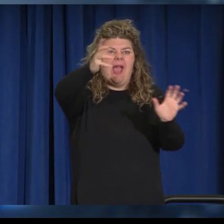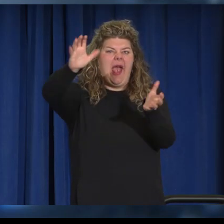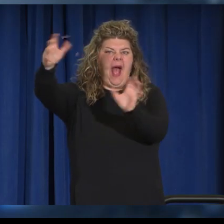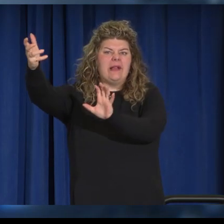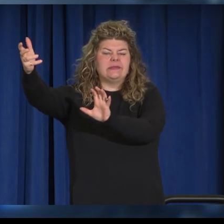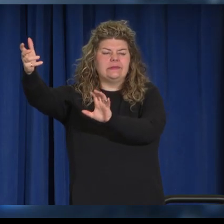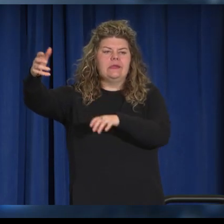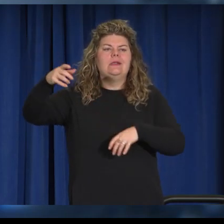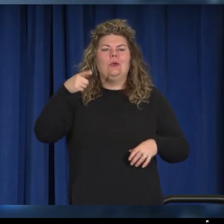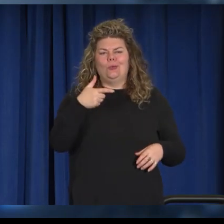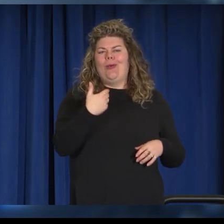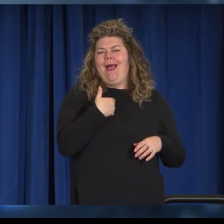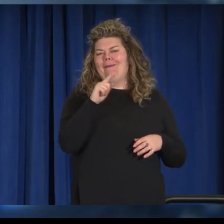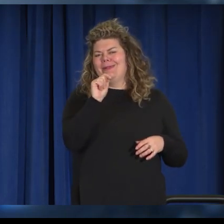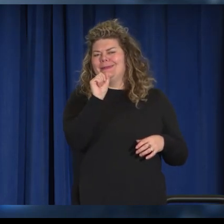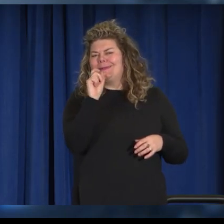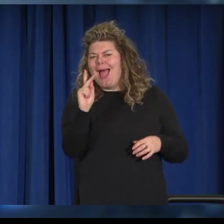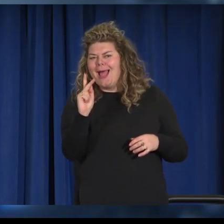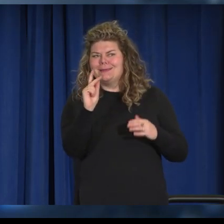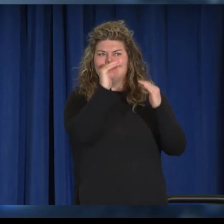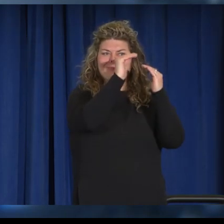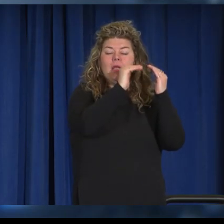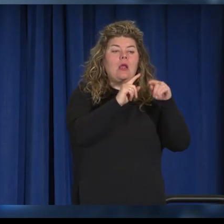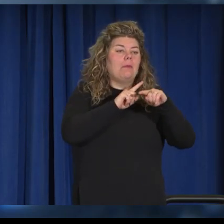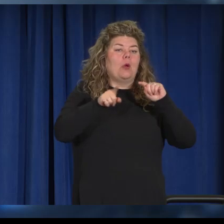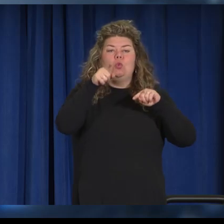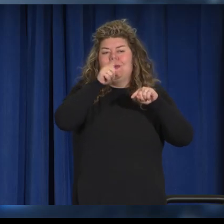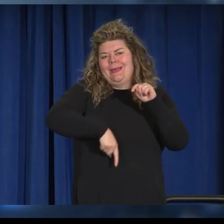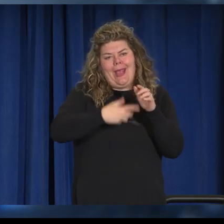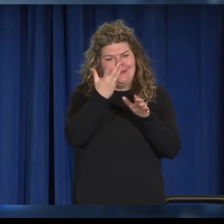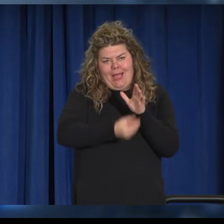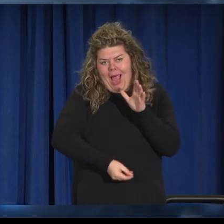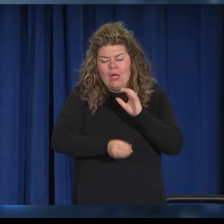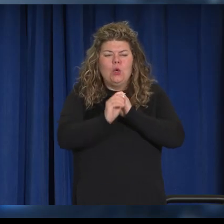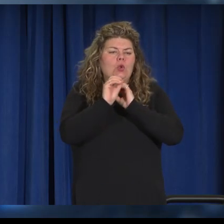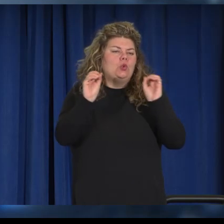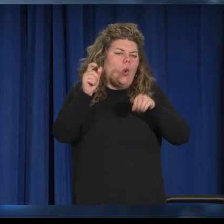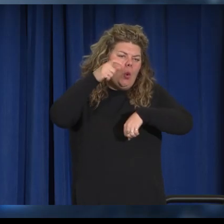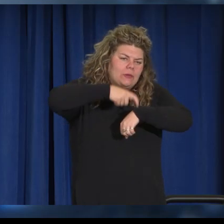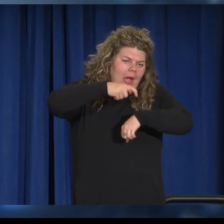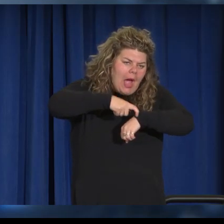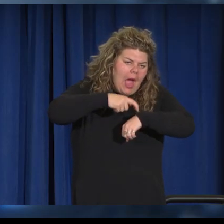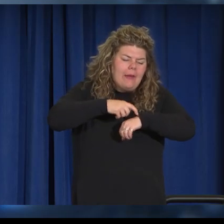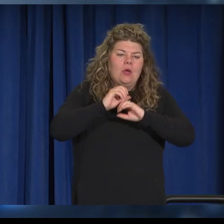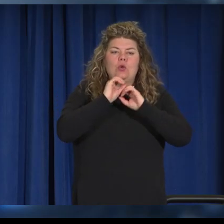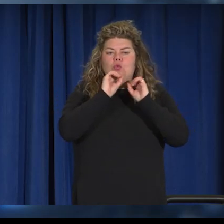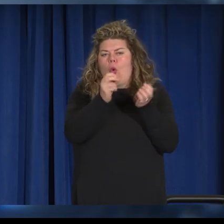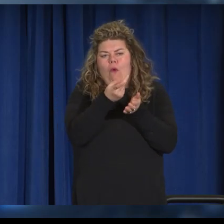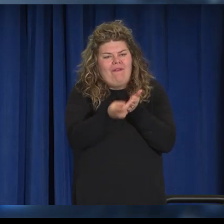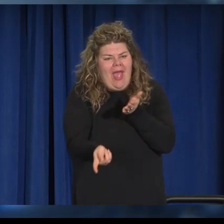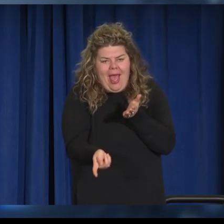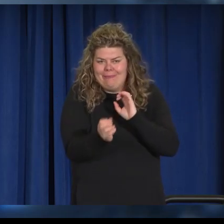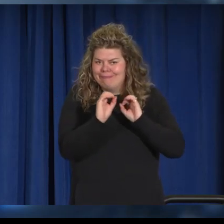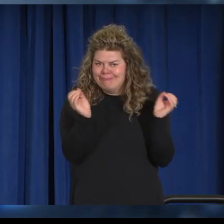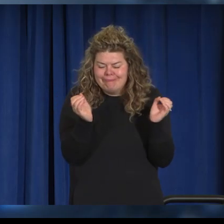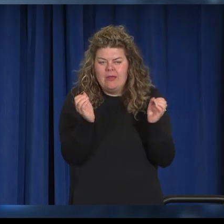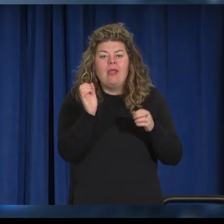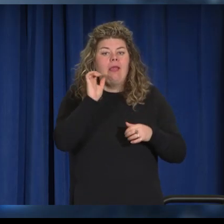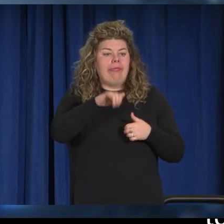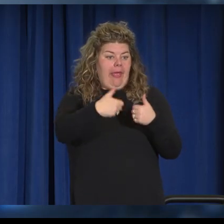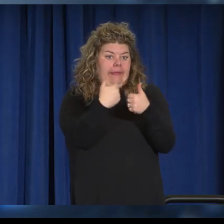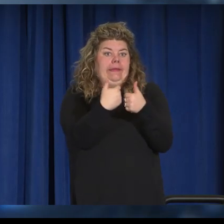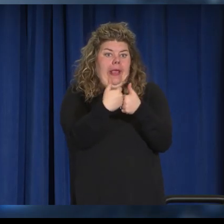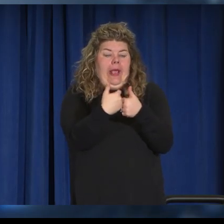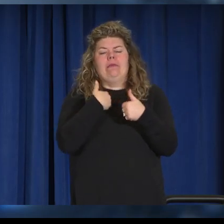series of tasks, but you can't die, there's no timer, there's no fail state, and that's one of those games that we